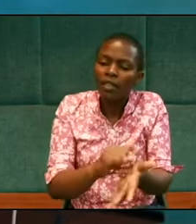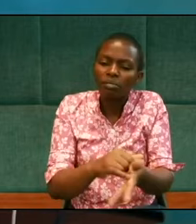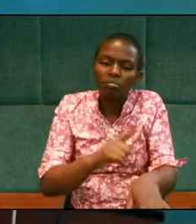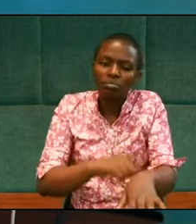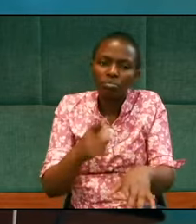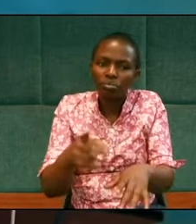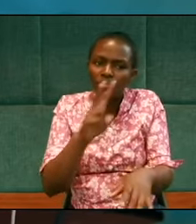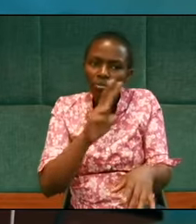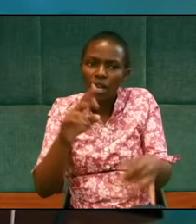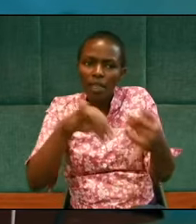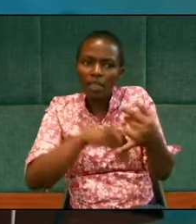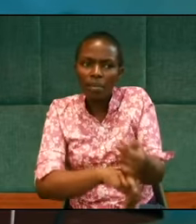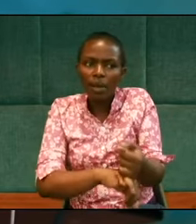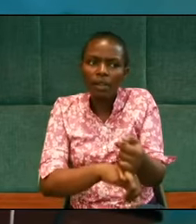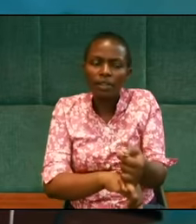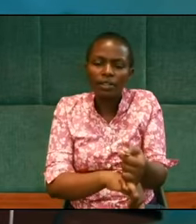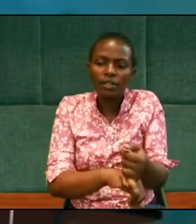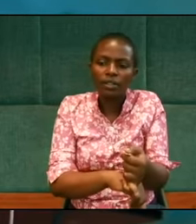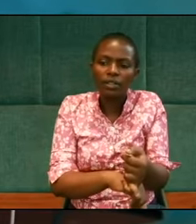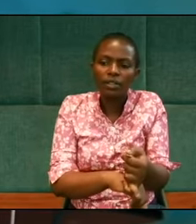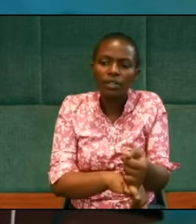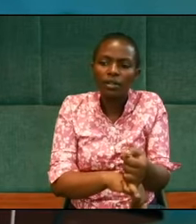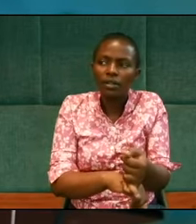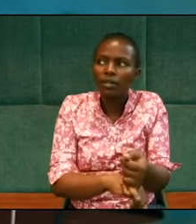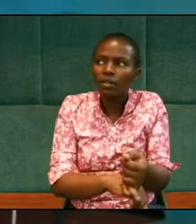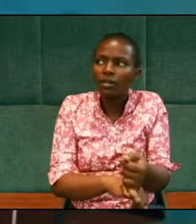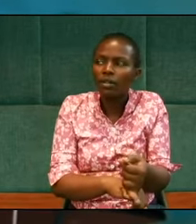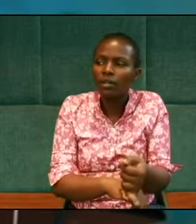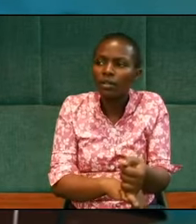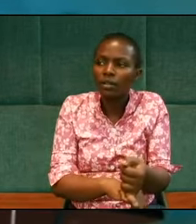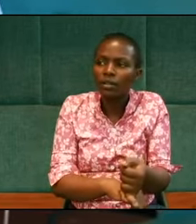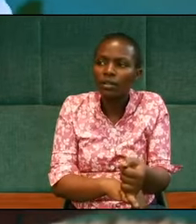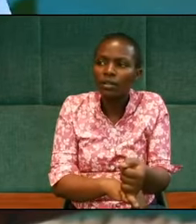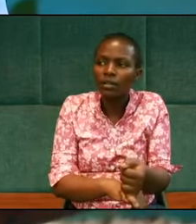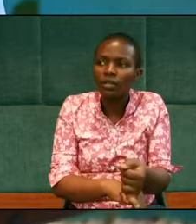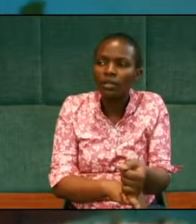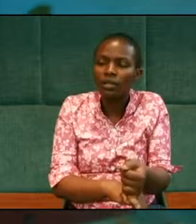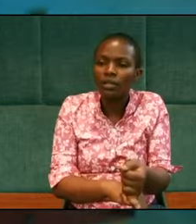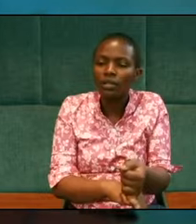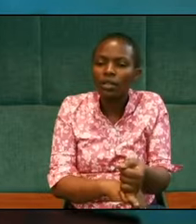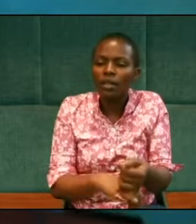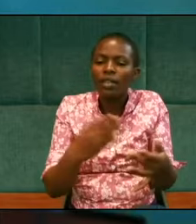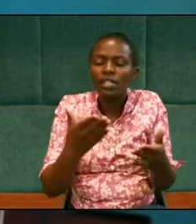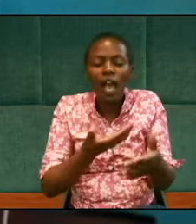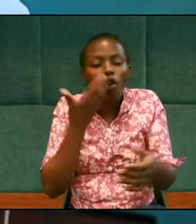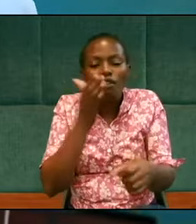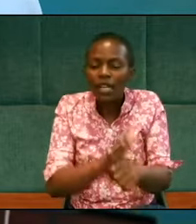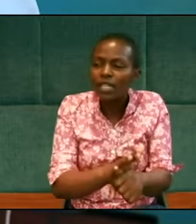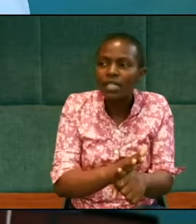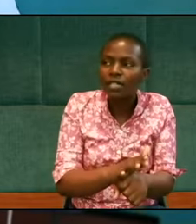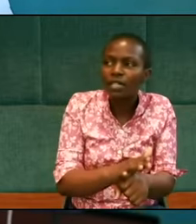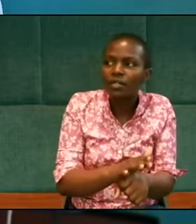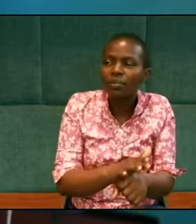at the marital concept and framework, marriage is a covenant. Yesterday we saw it.